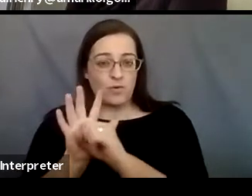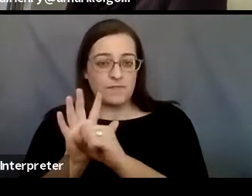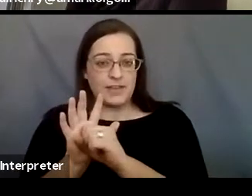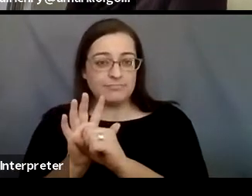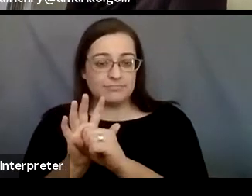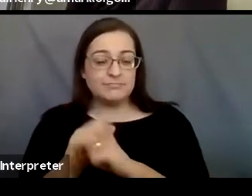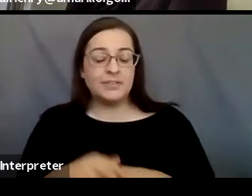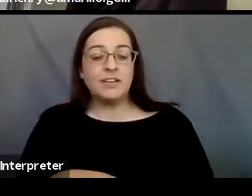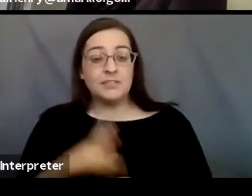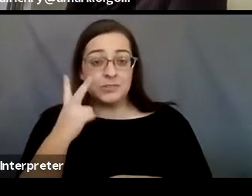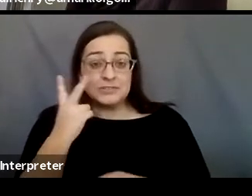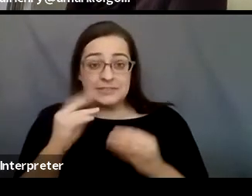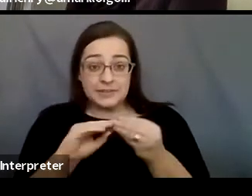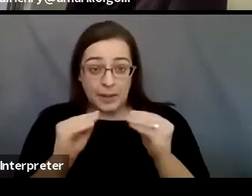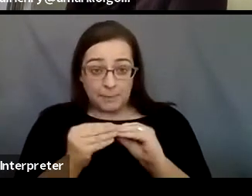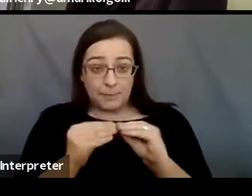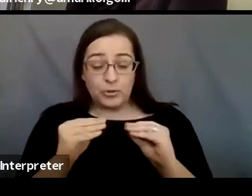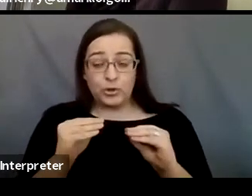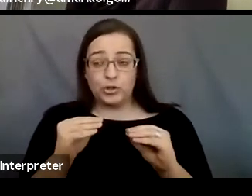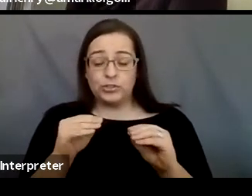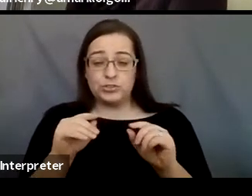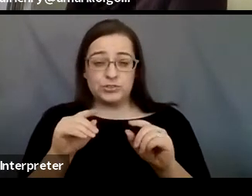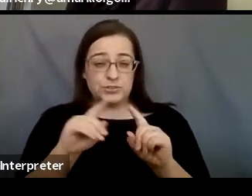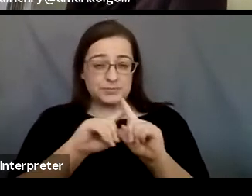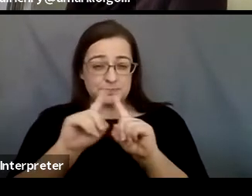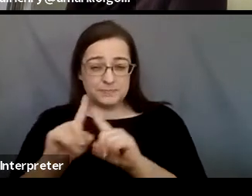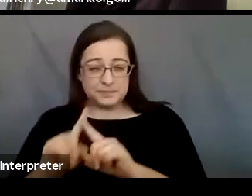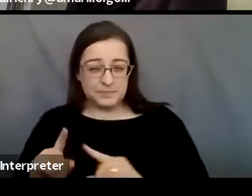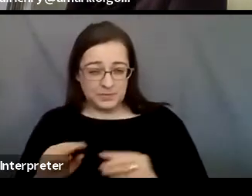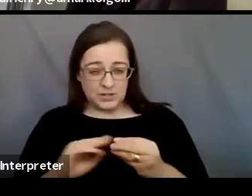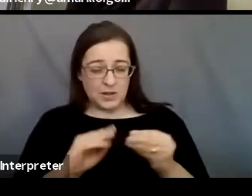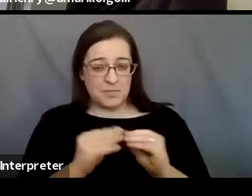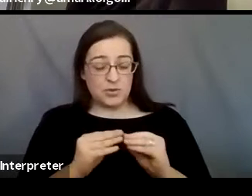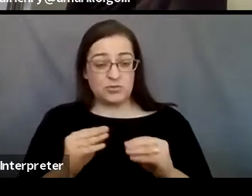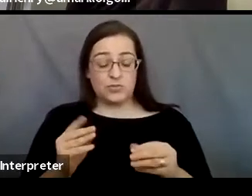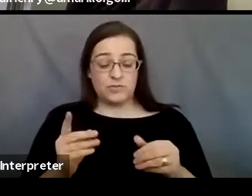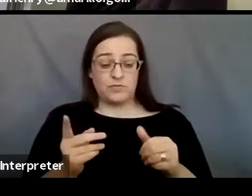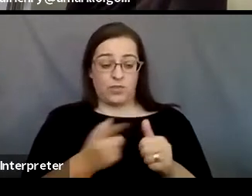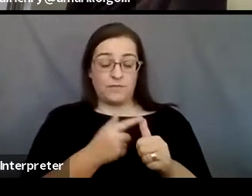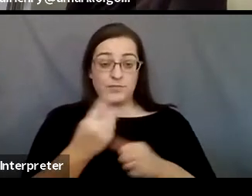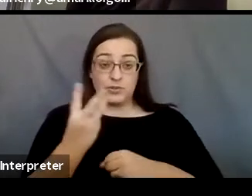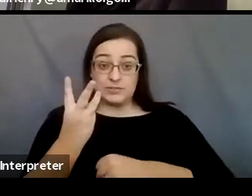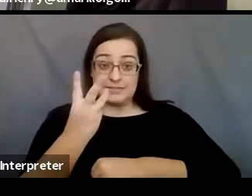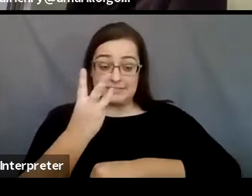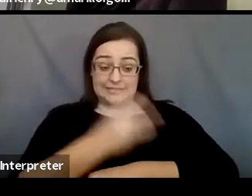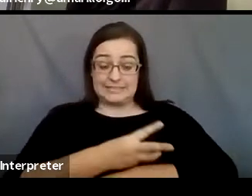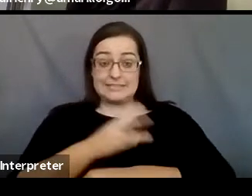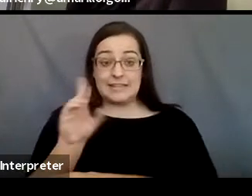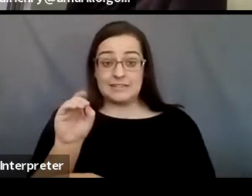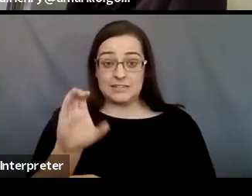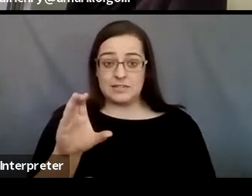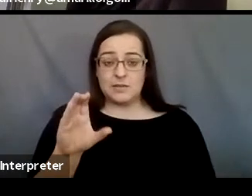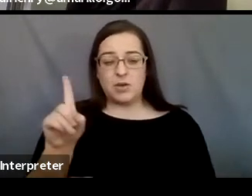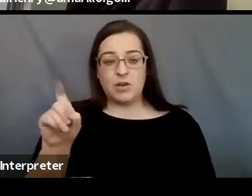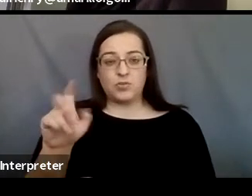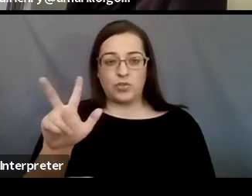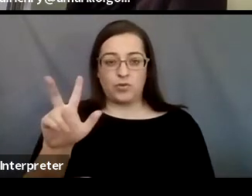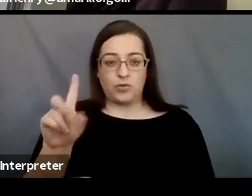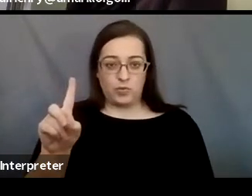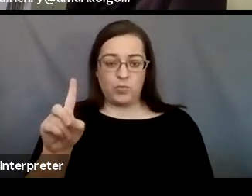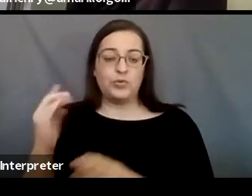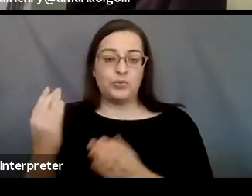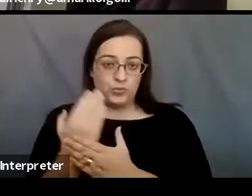had coming in and out of pure COVID patients, for the first 6 days of December, we had 131